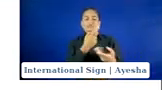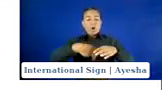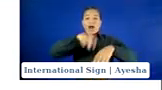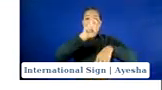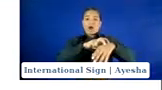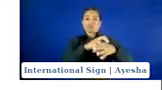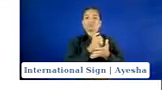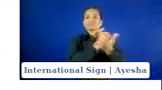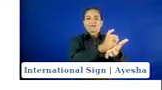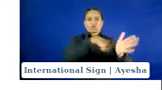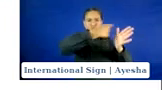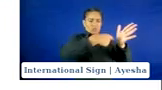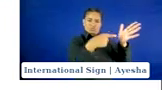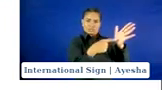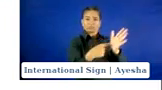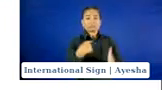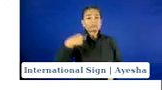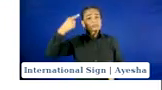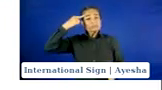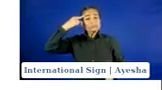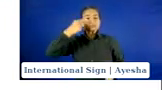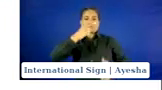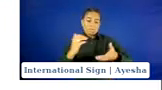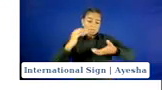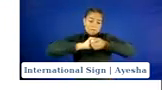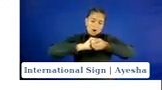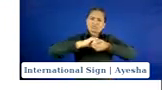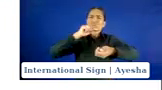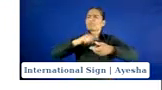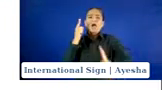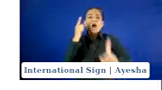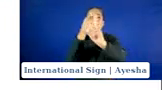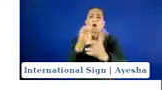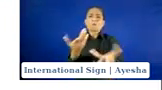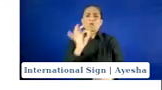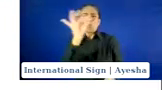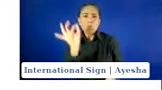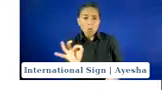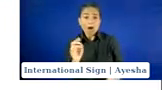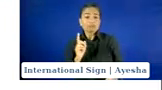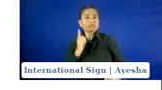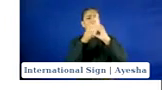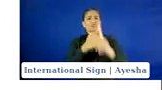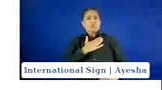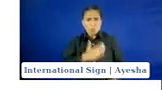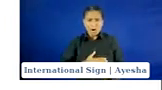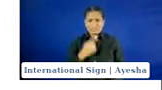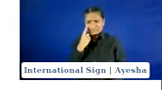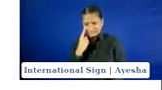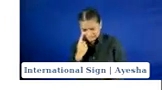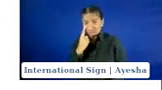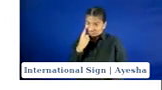look at social protection coverage to extend and enhance with the aim of